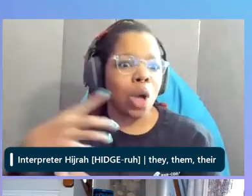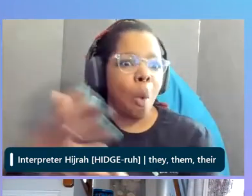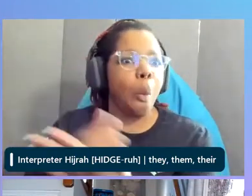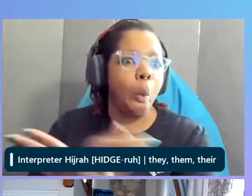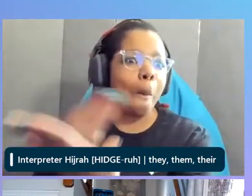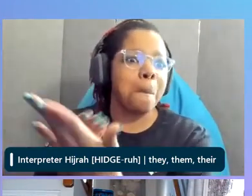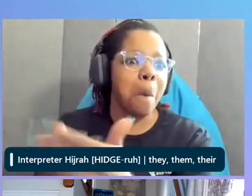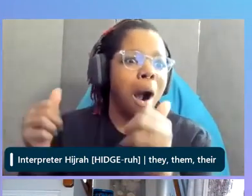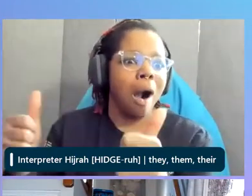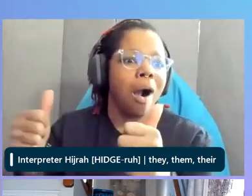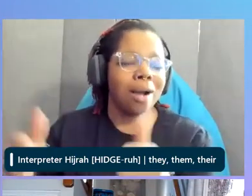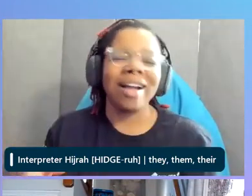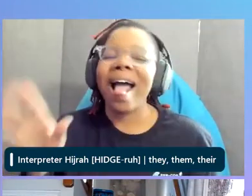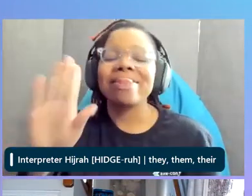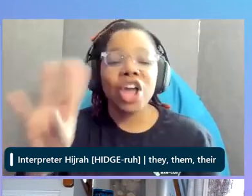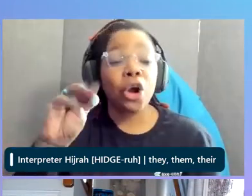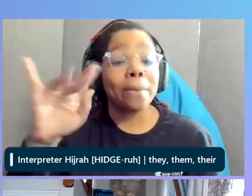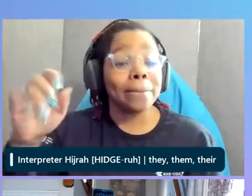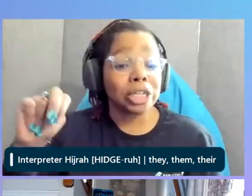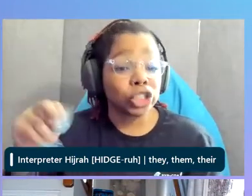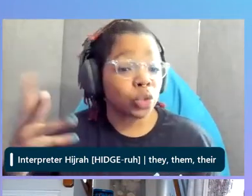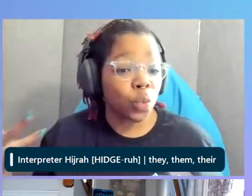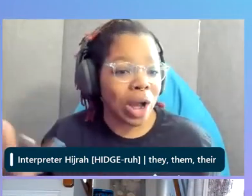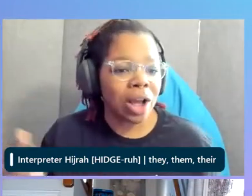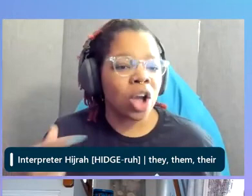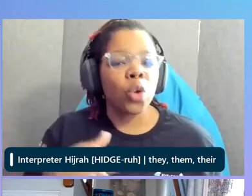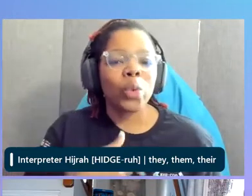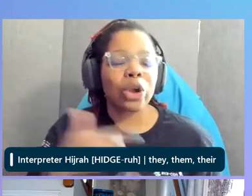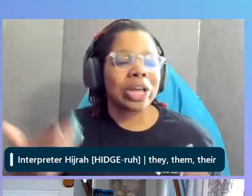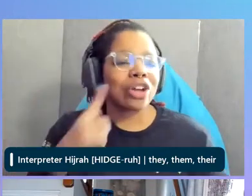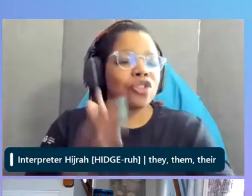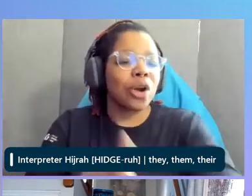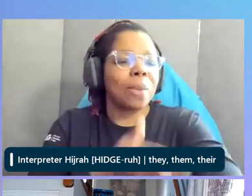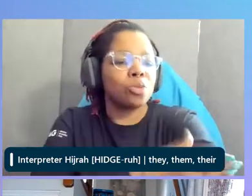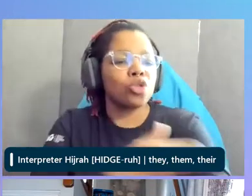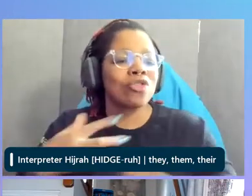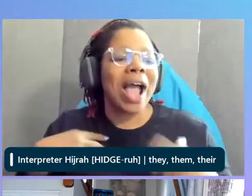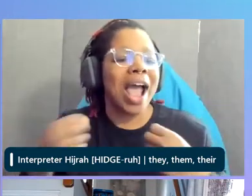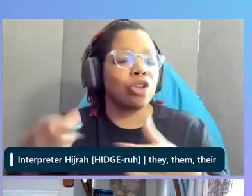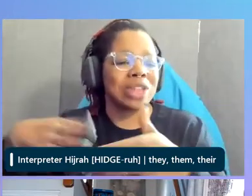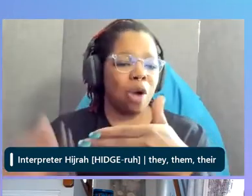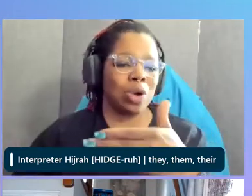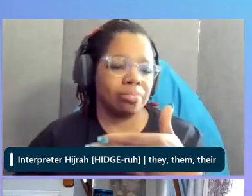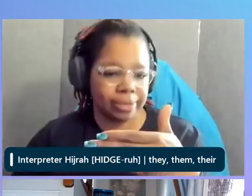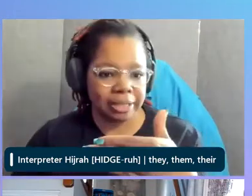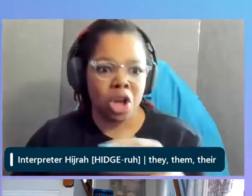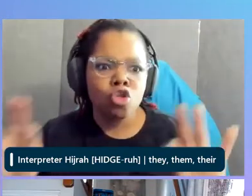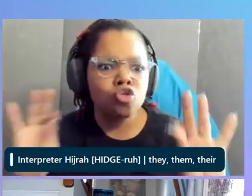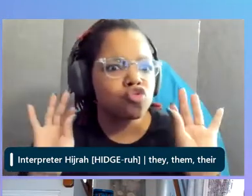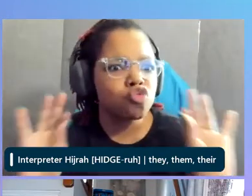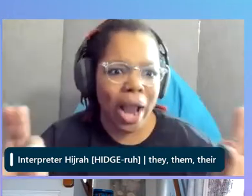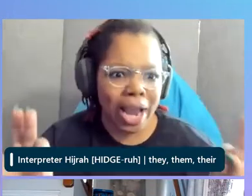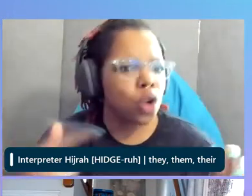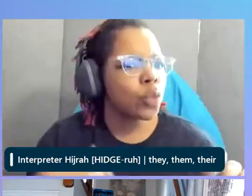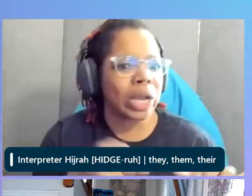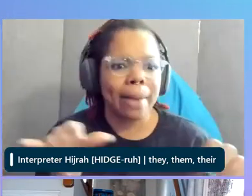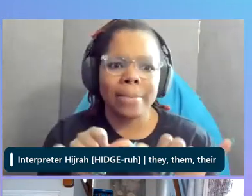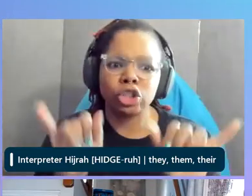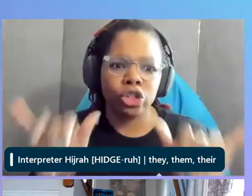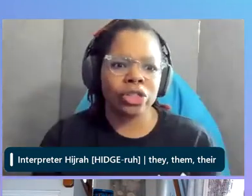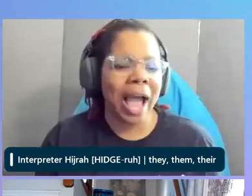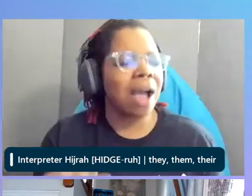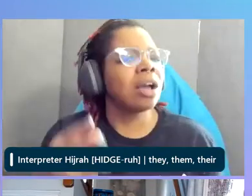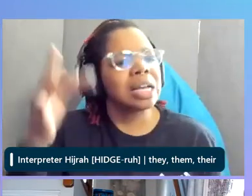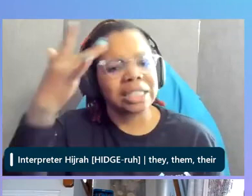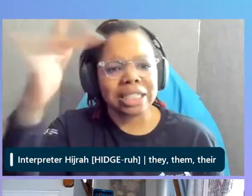right? Their mission statement was, we are here to improve health outcomes, right? Great. That's measurable. It's a smart goal.